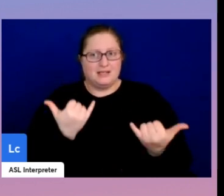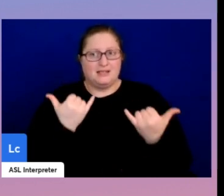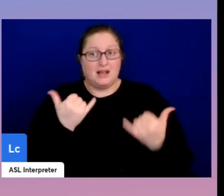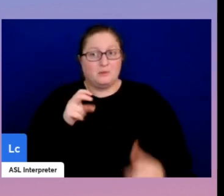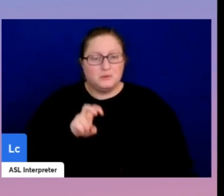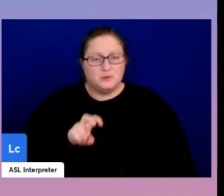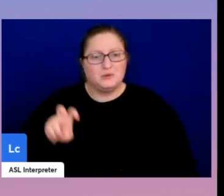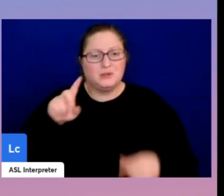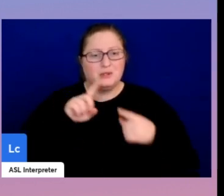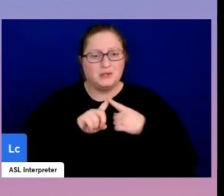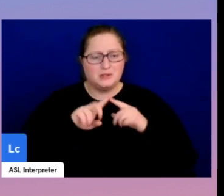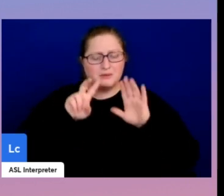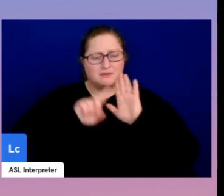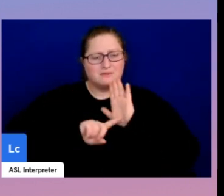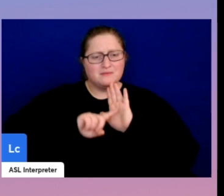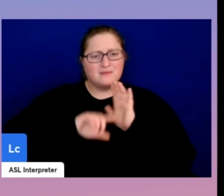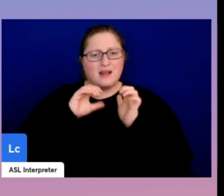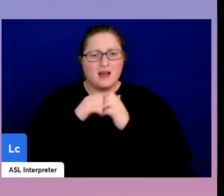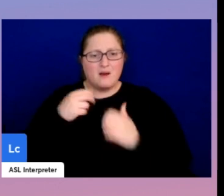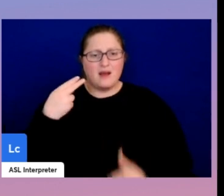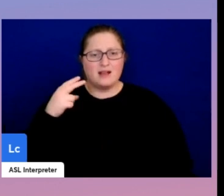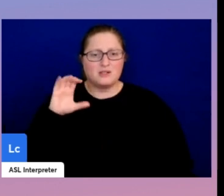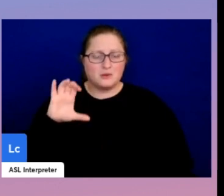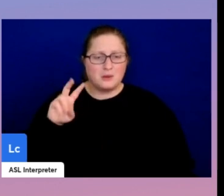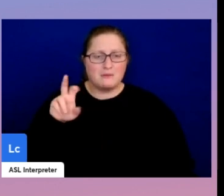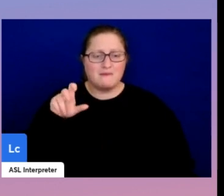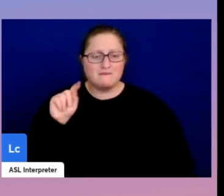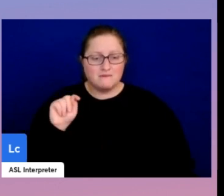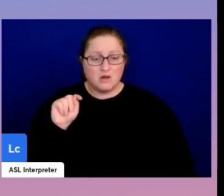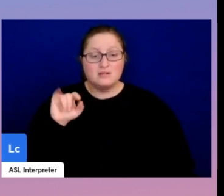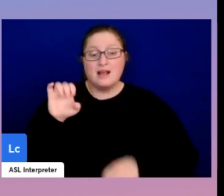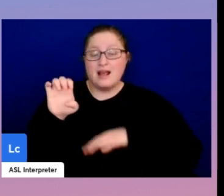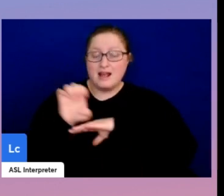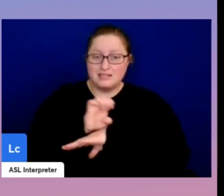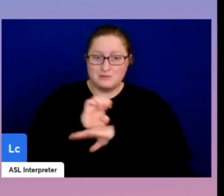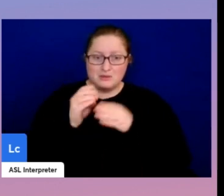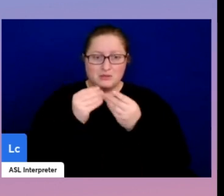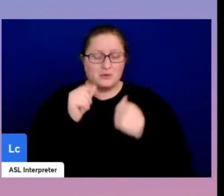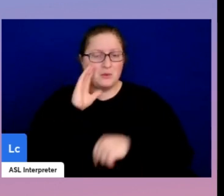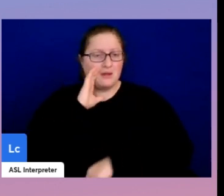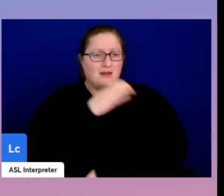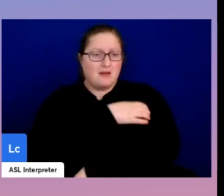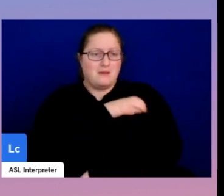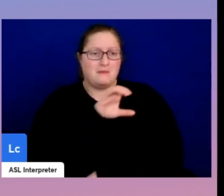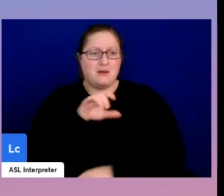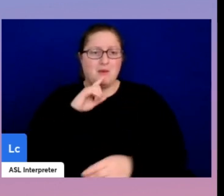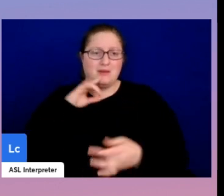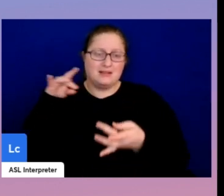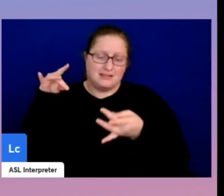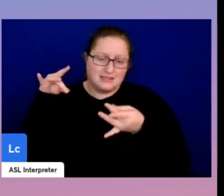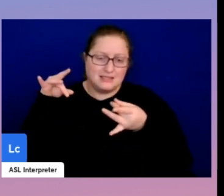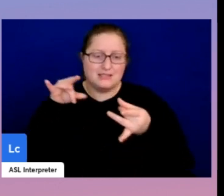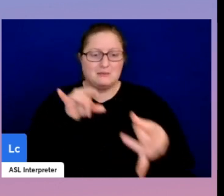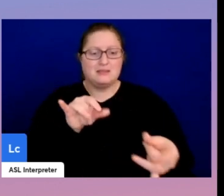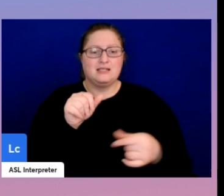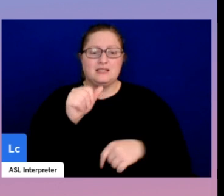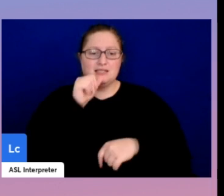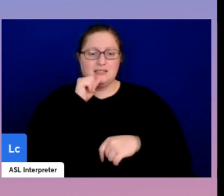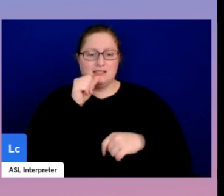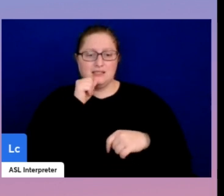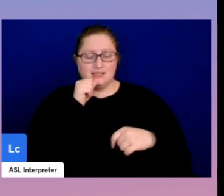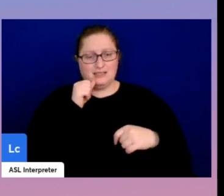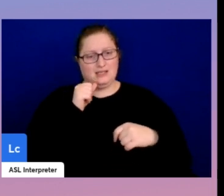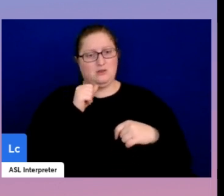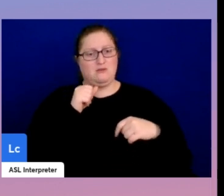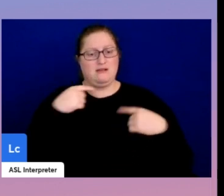explore how HashiCorp Vault, specifically the Enterprise Edition, empowers seamless secret synchronization across